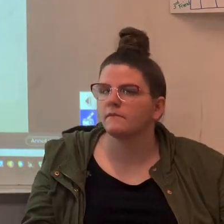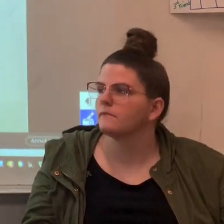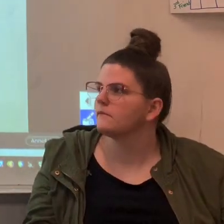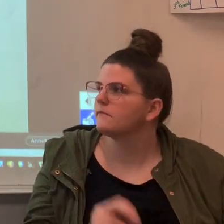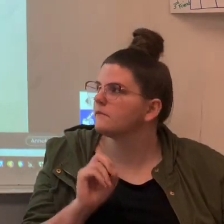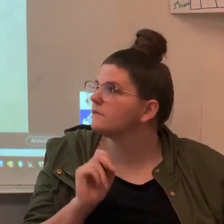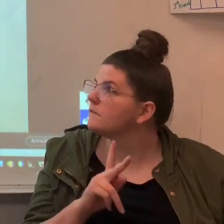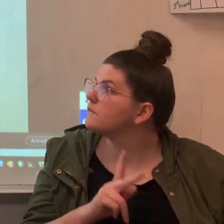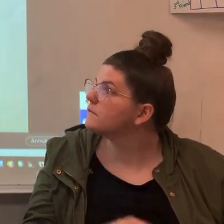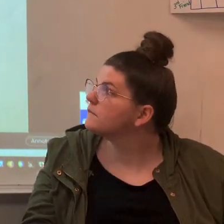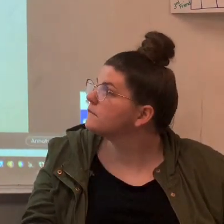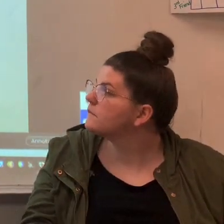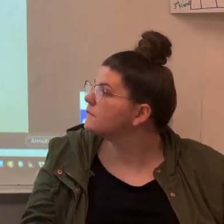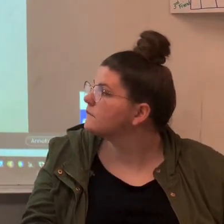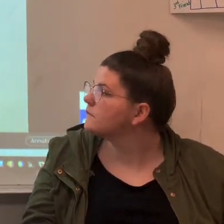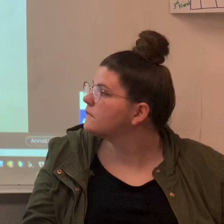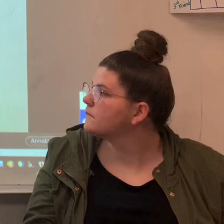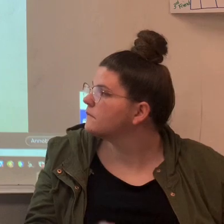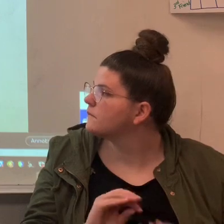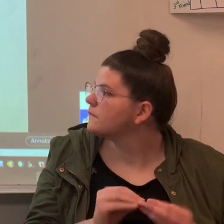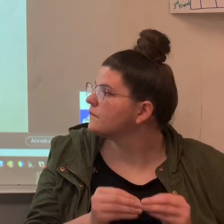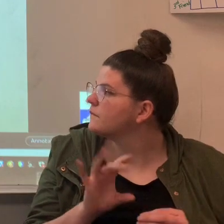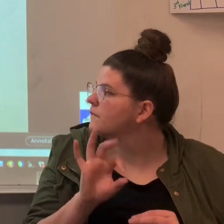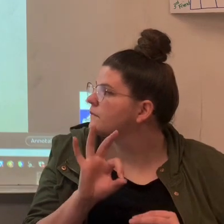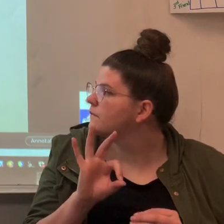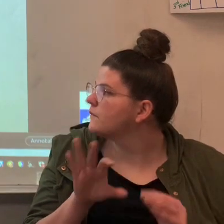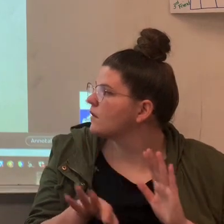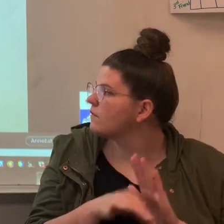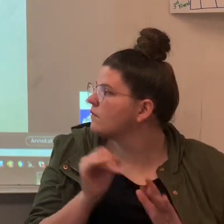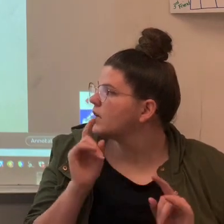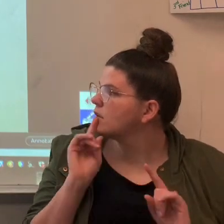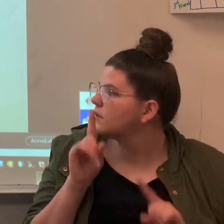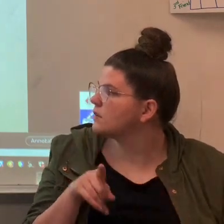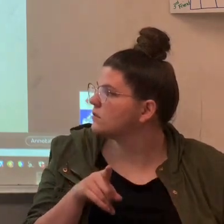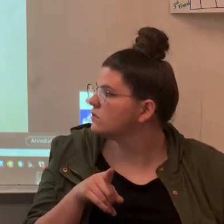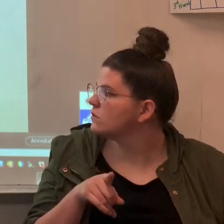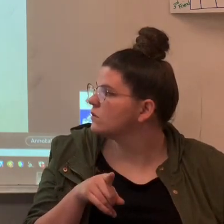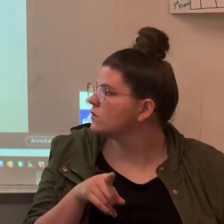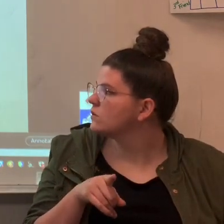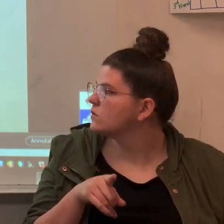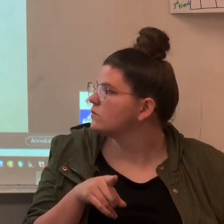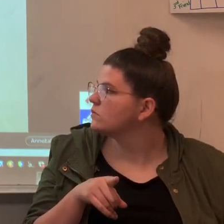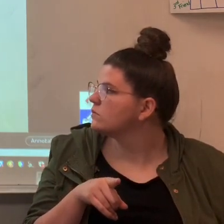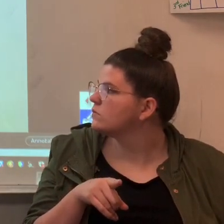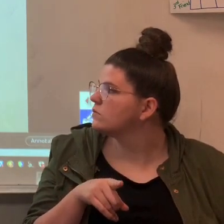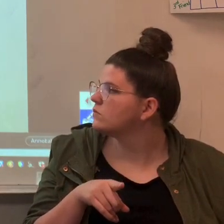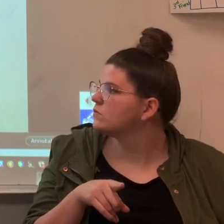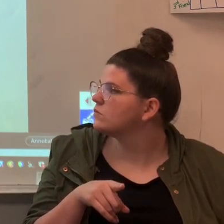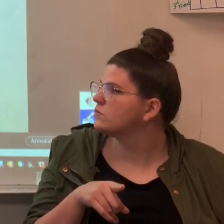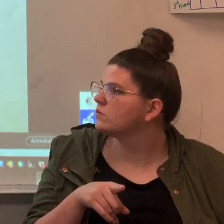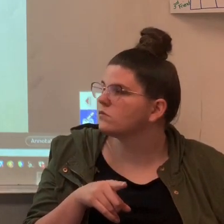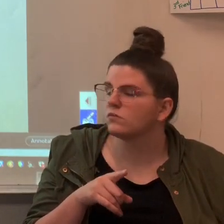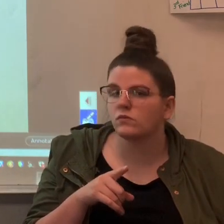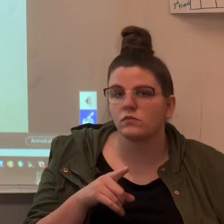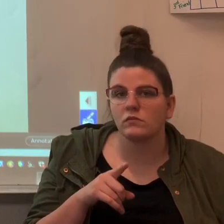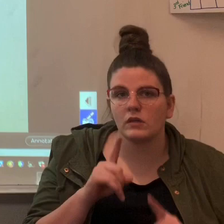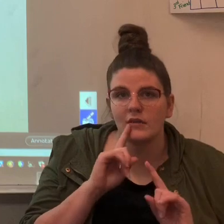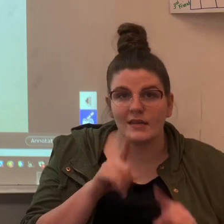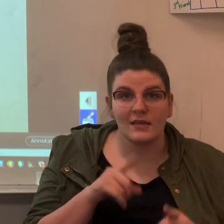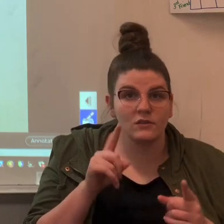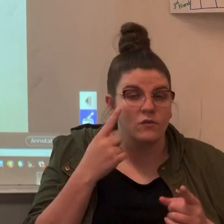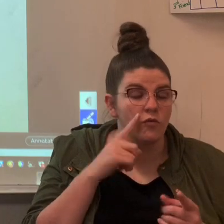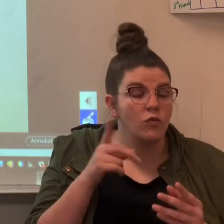Okay. And number 9 says, find the product. Once again, product is an answer